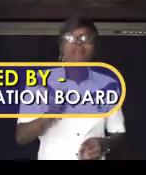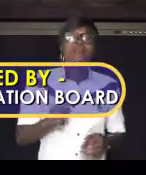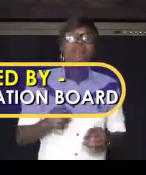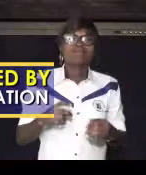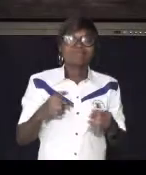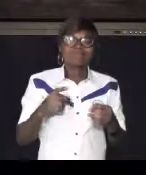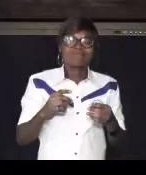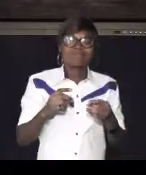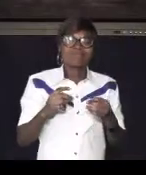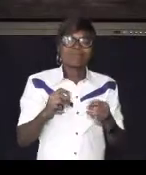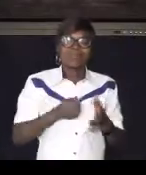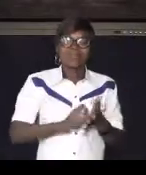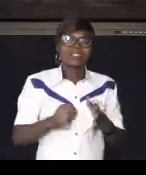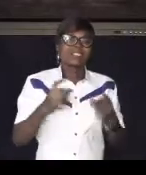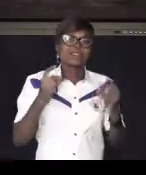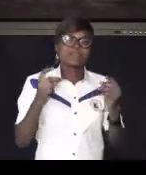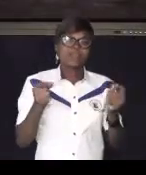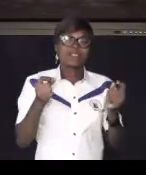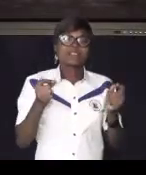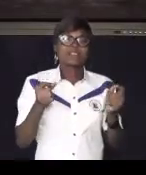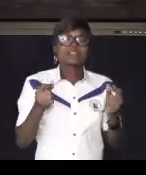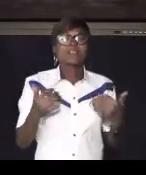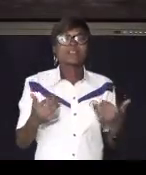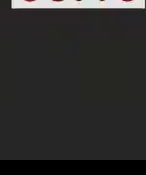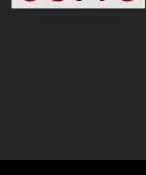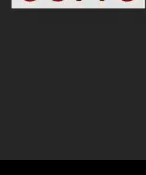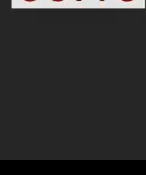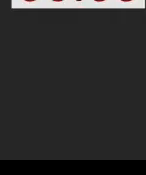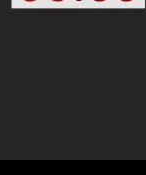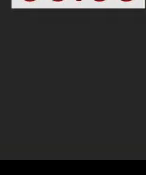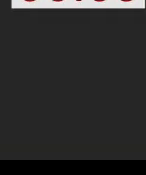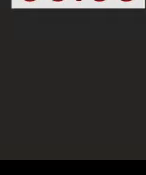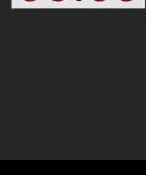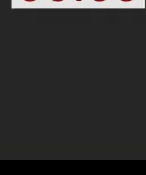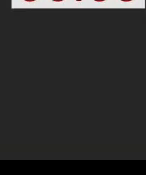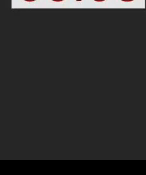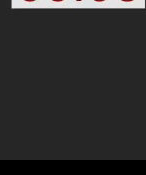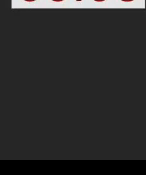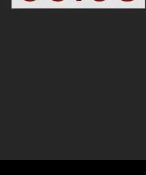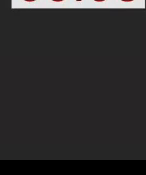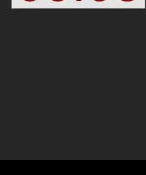write this down, and I will come back to sign out.